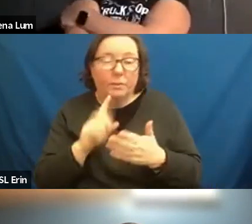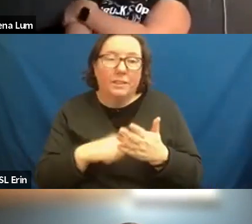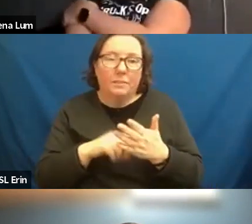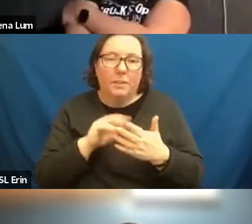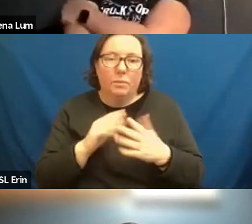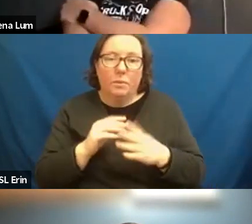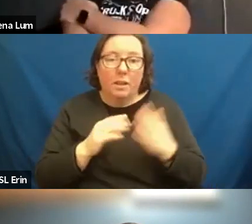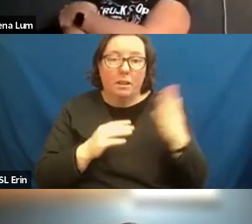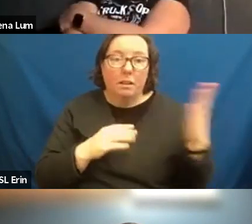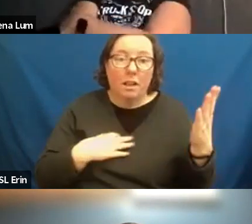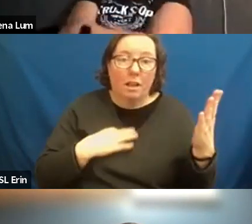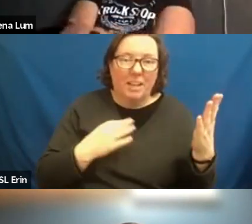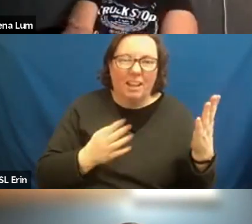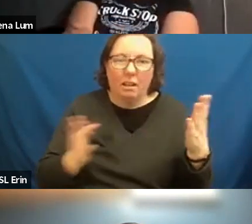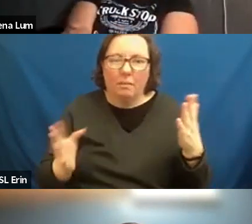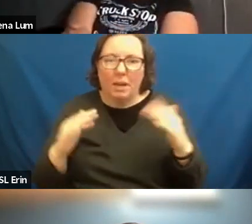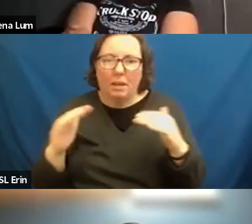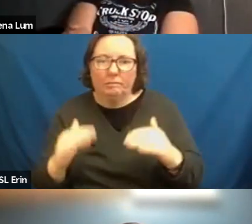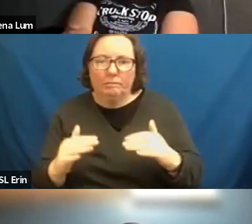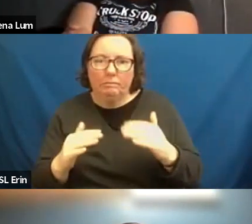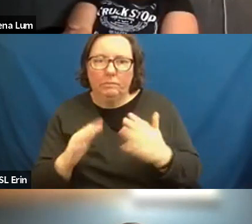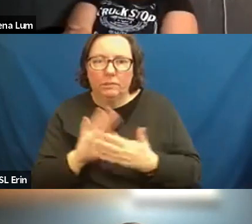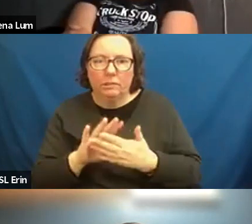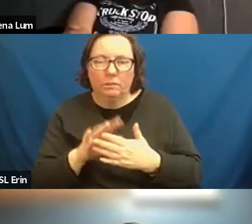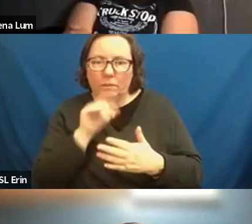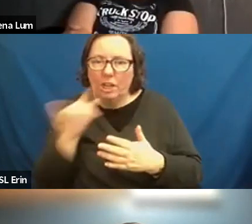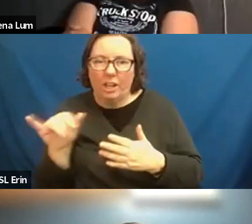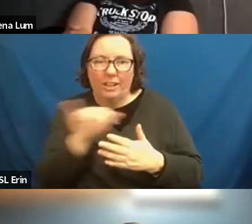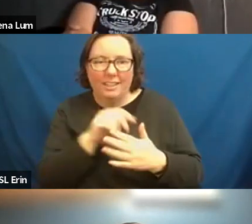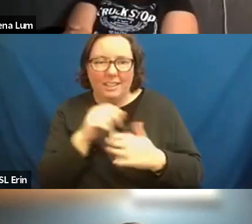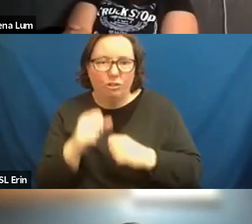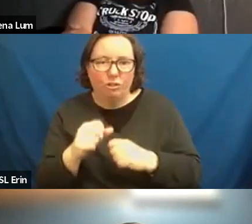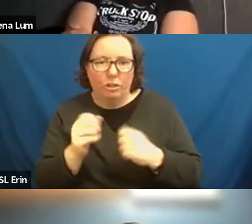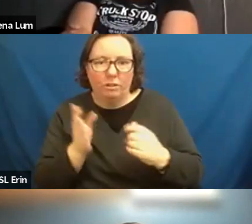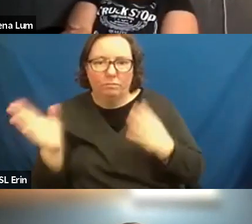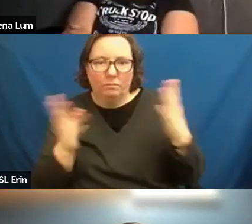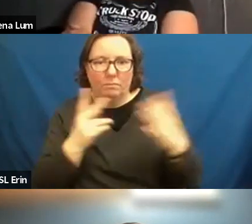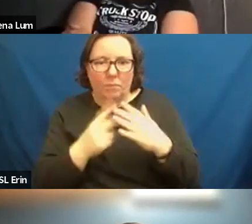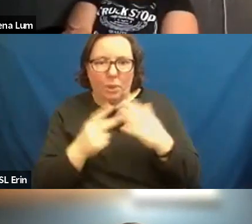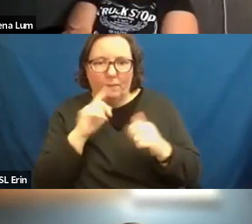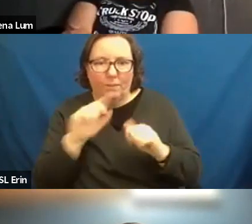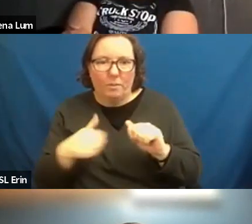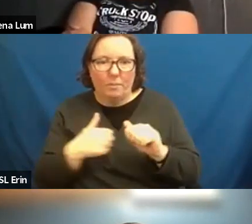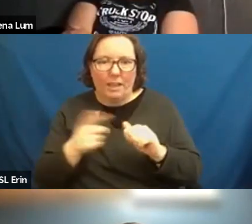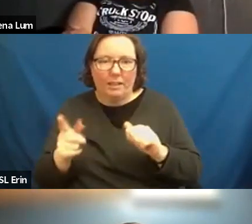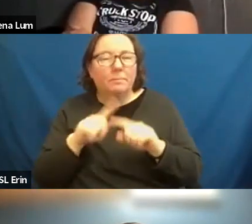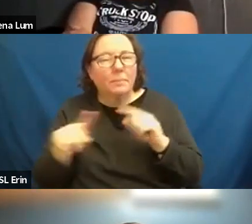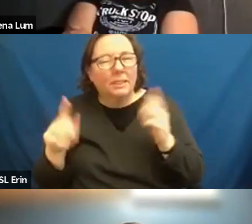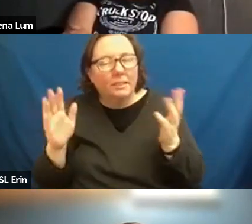will apply to more than one. I don't know if there are a limit on the